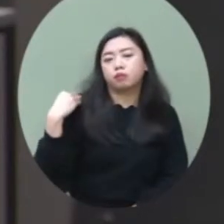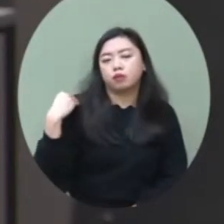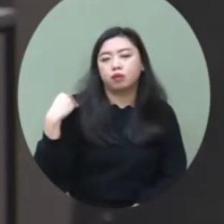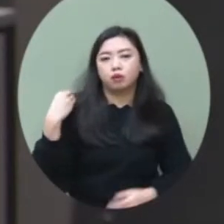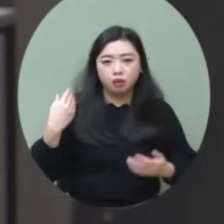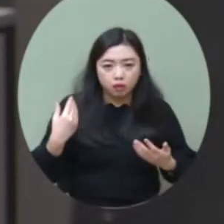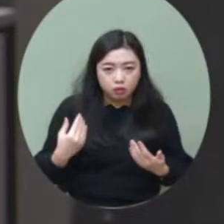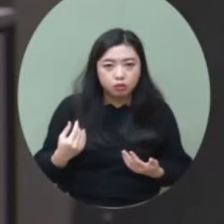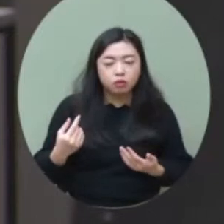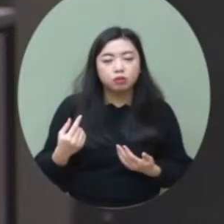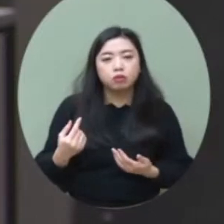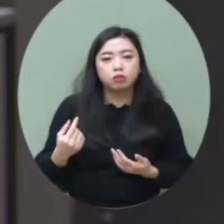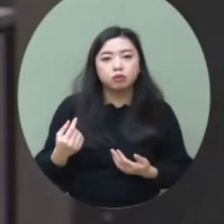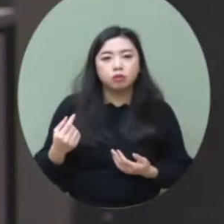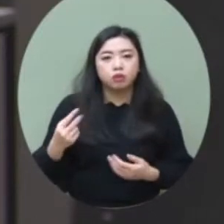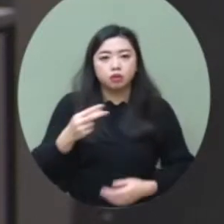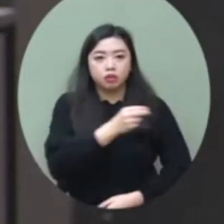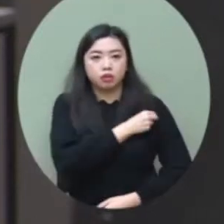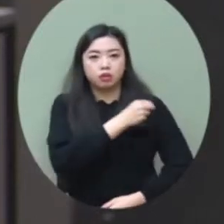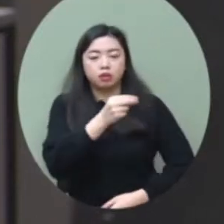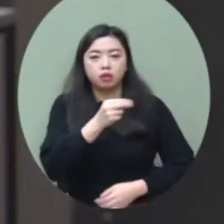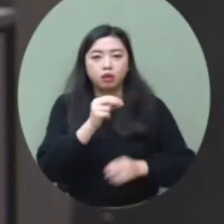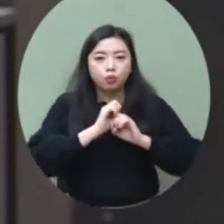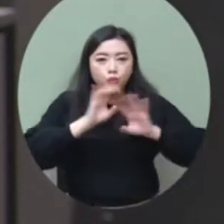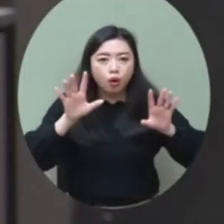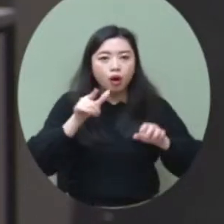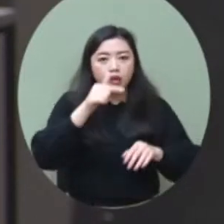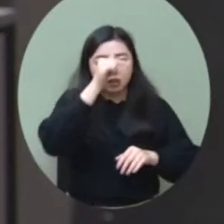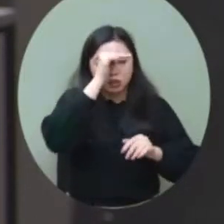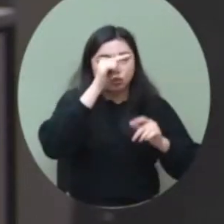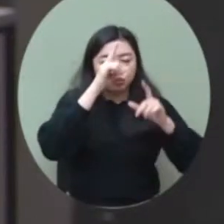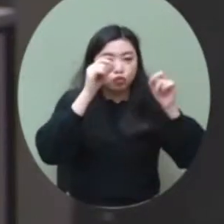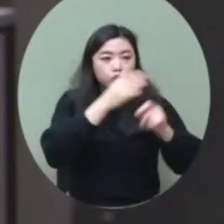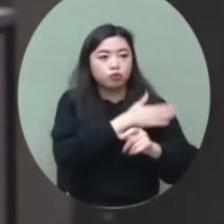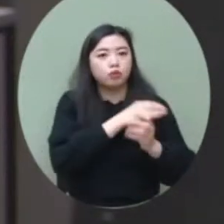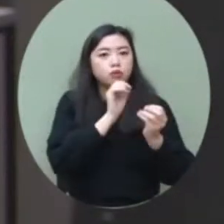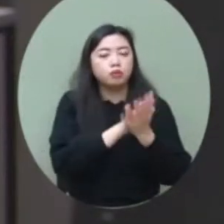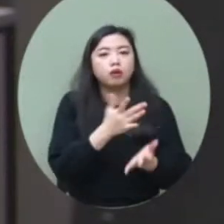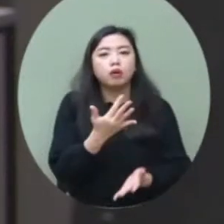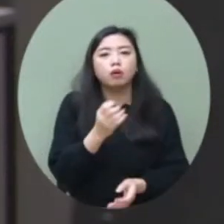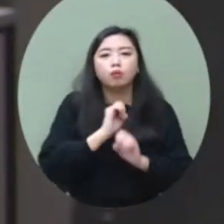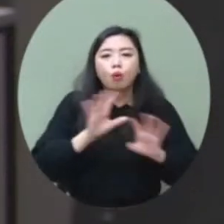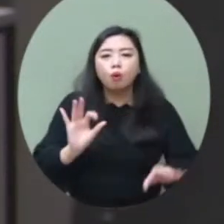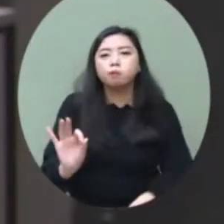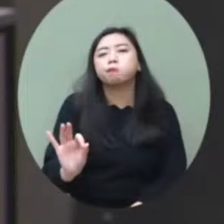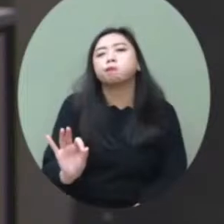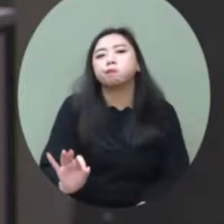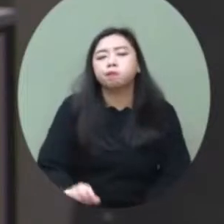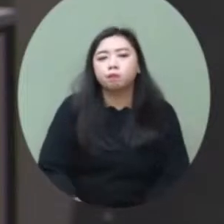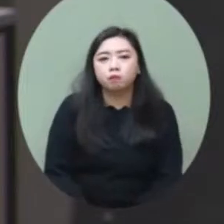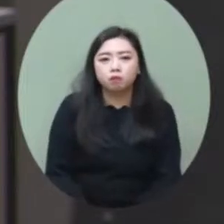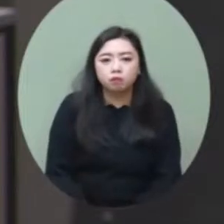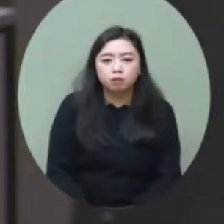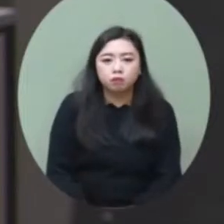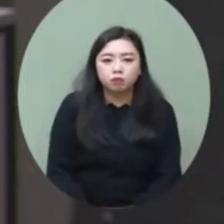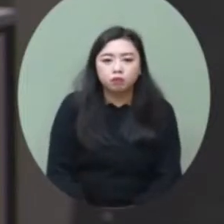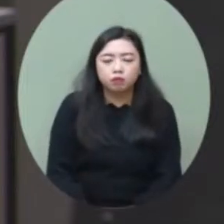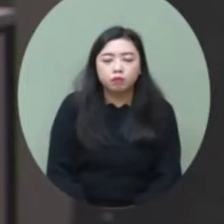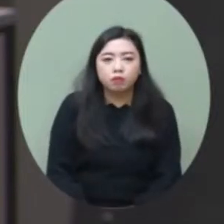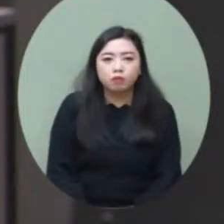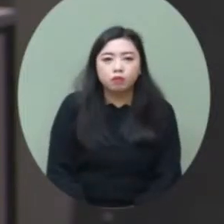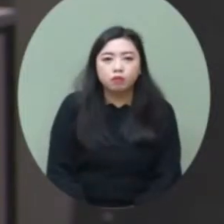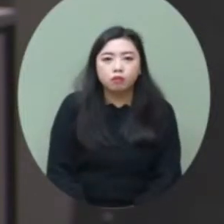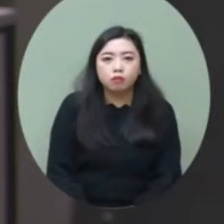And third, some suggest that cross infections was caused among government drivers because they